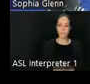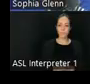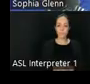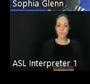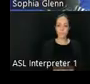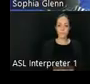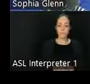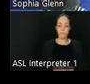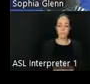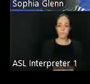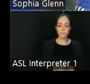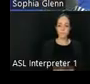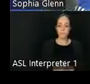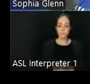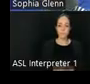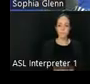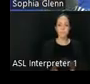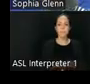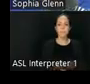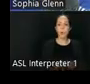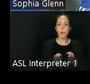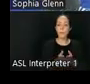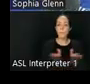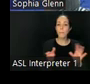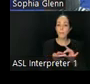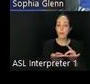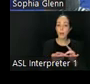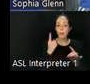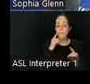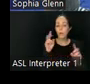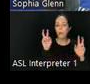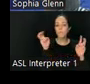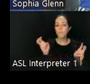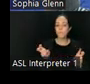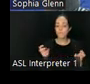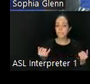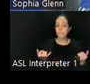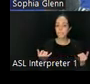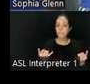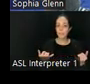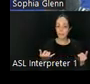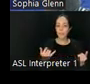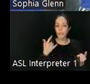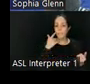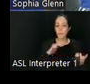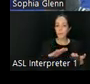We will now take open public comment on the issues the subcommittee is discussing on community